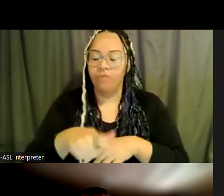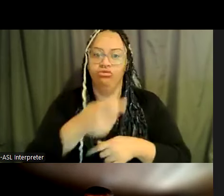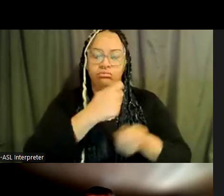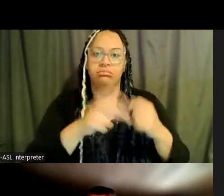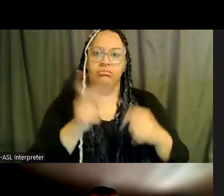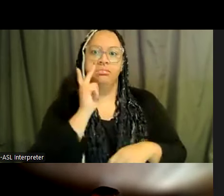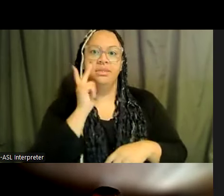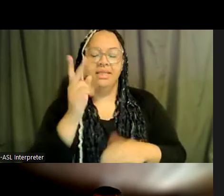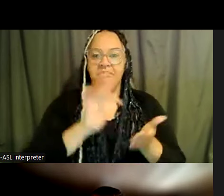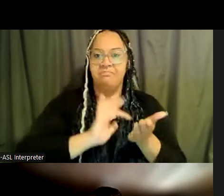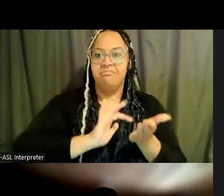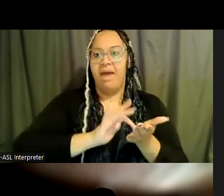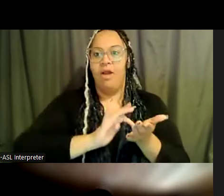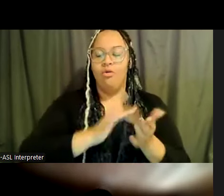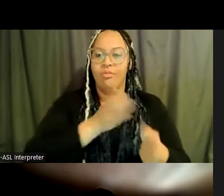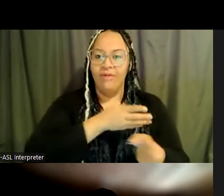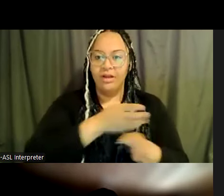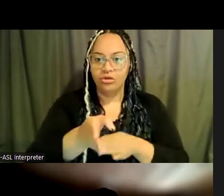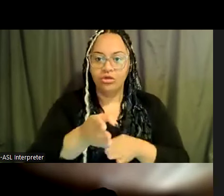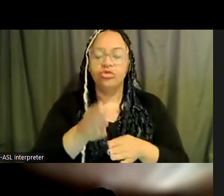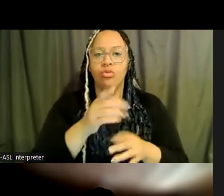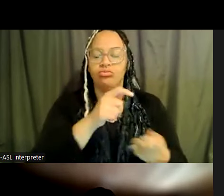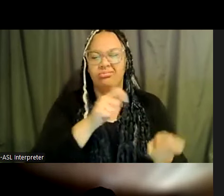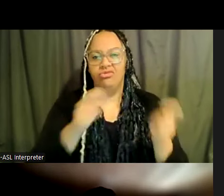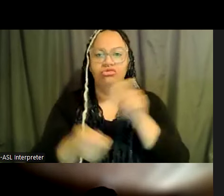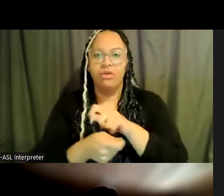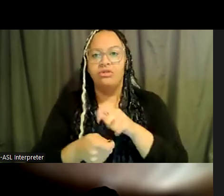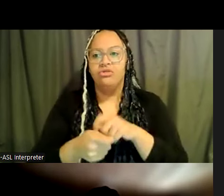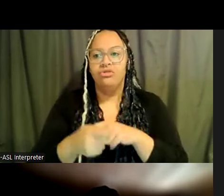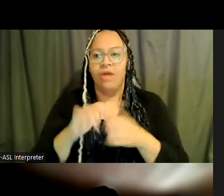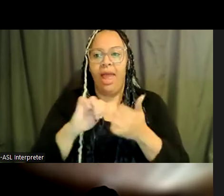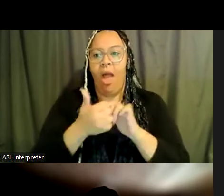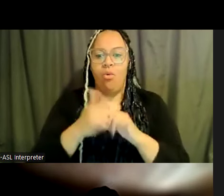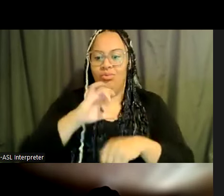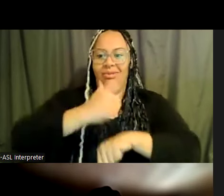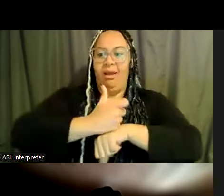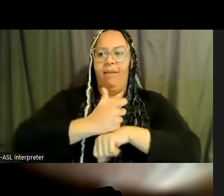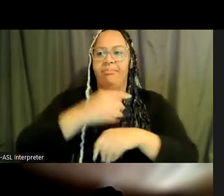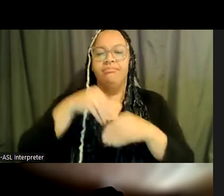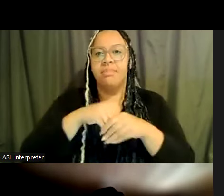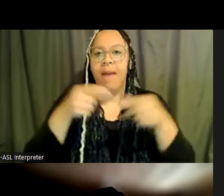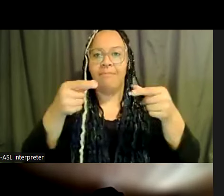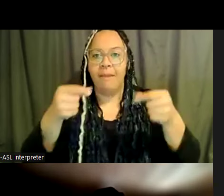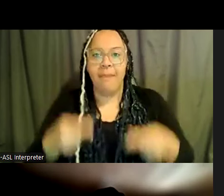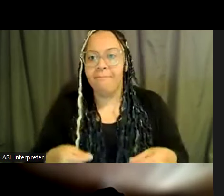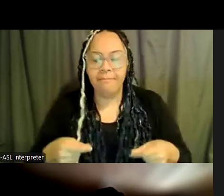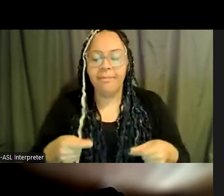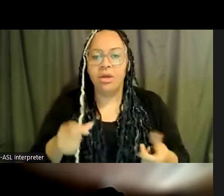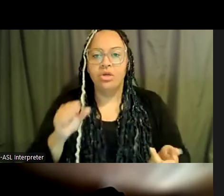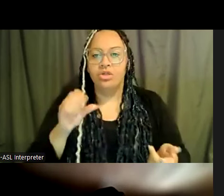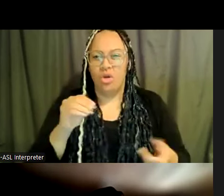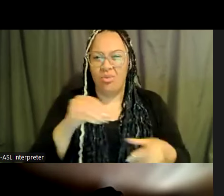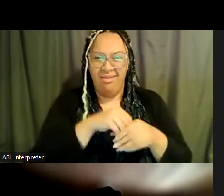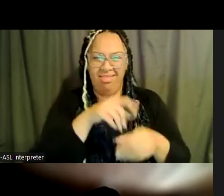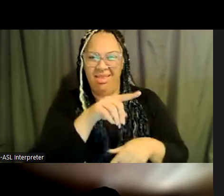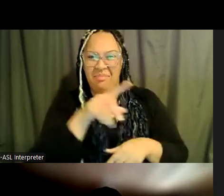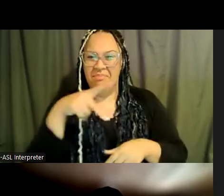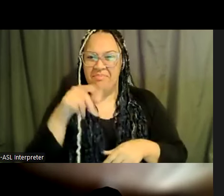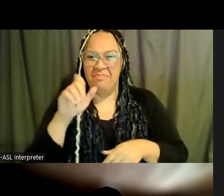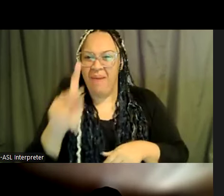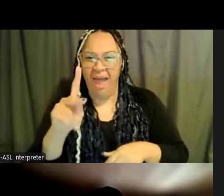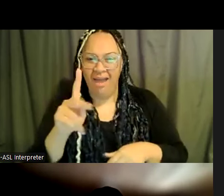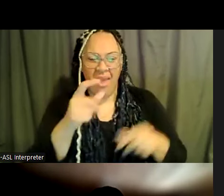pills, it came in the blister pack. Um, and so when it comes to the blister pack, a lot of people think, well, what's the difference between a